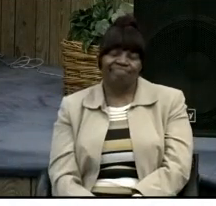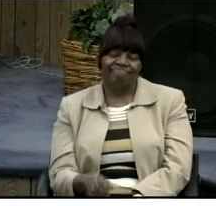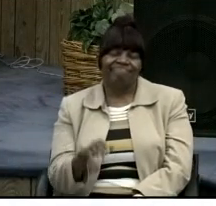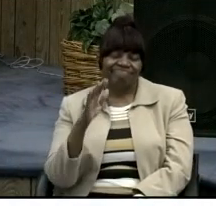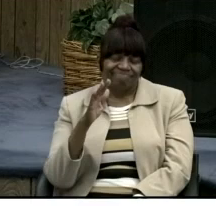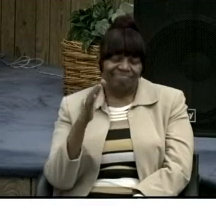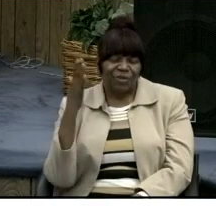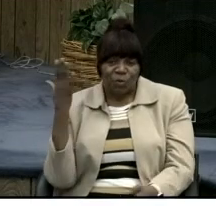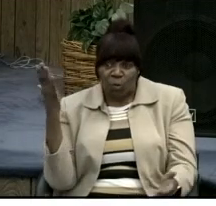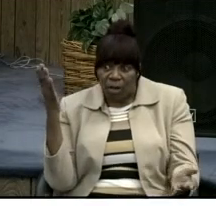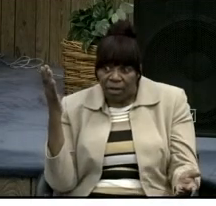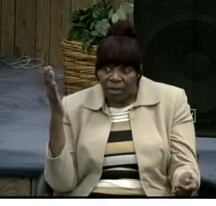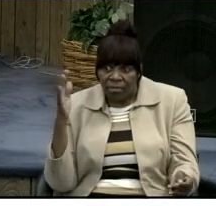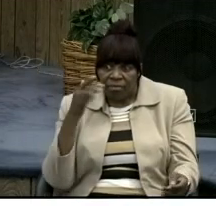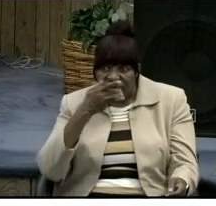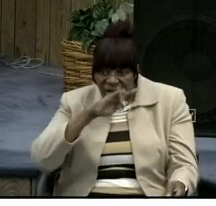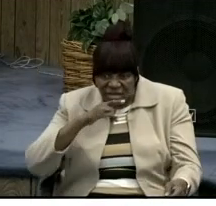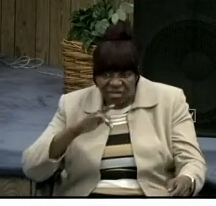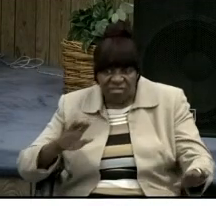I know kids are like, what?